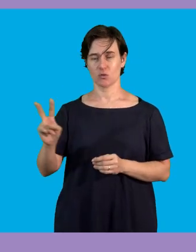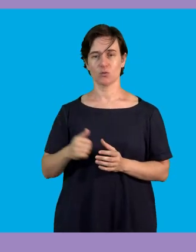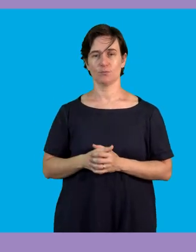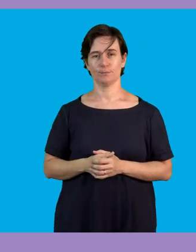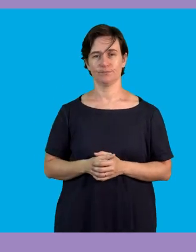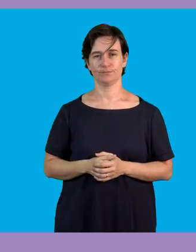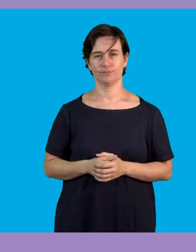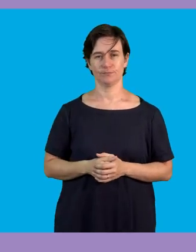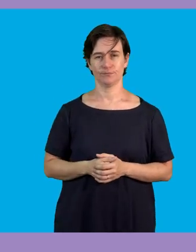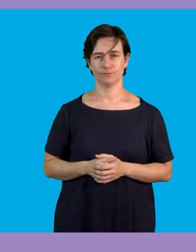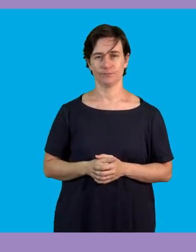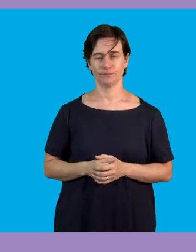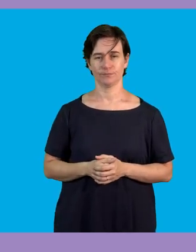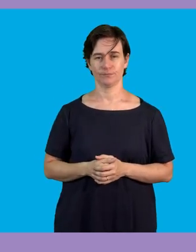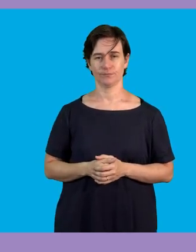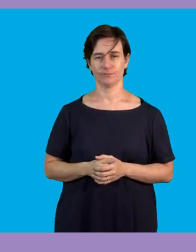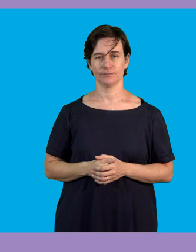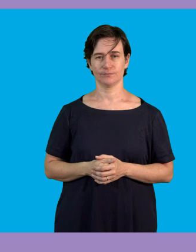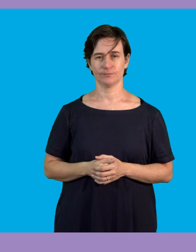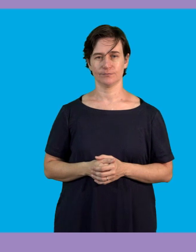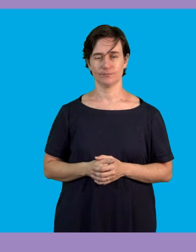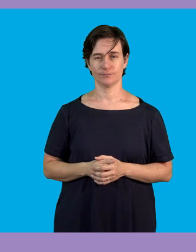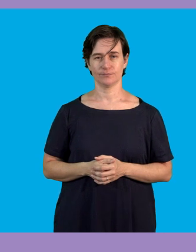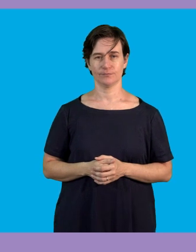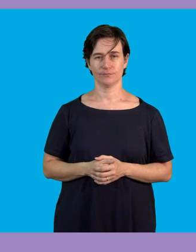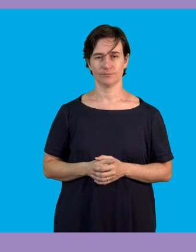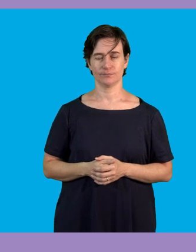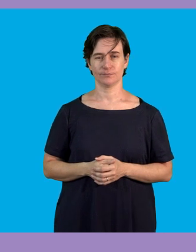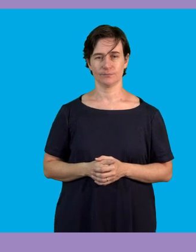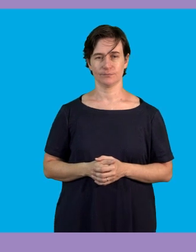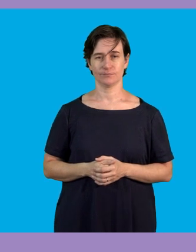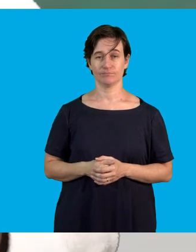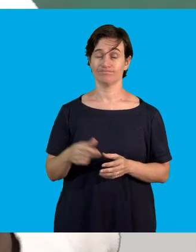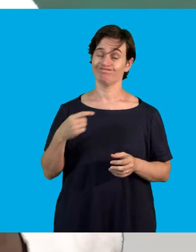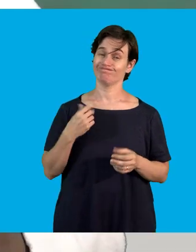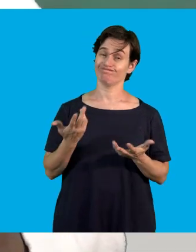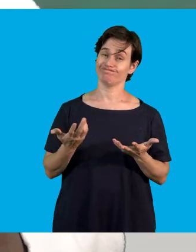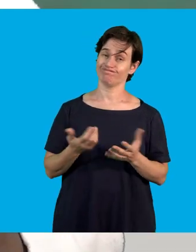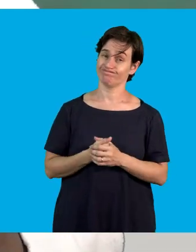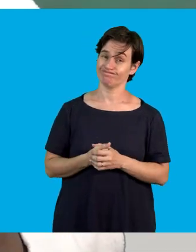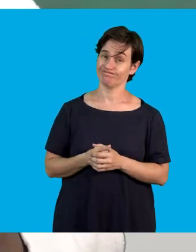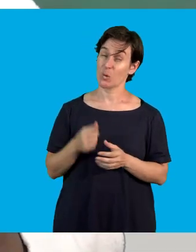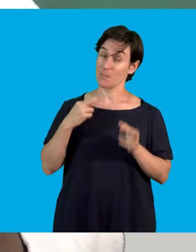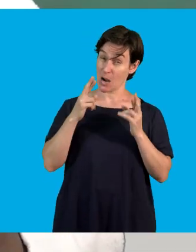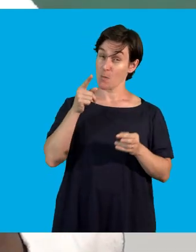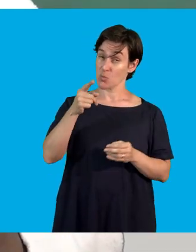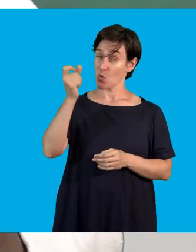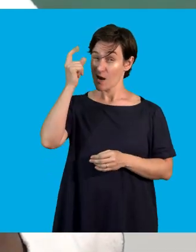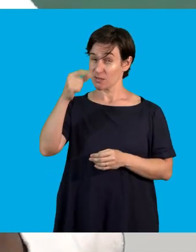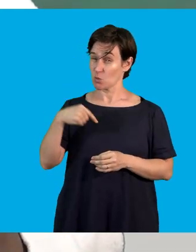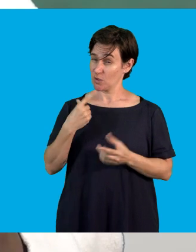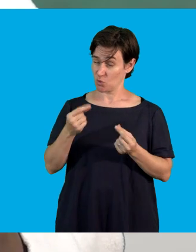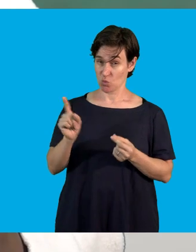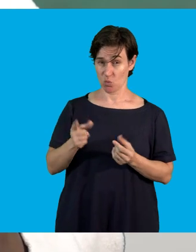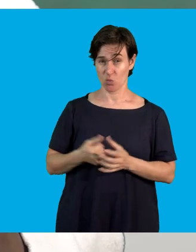in that equation is 2 on both sides of the equation. I hope you understood what